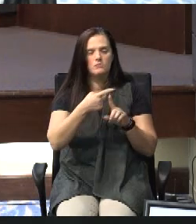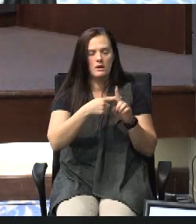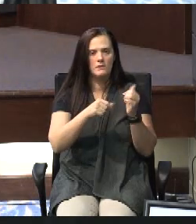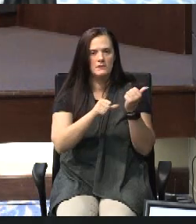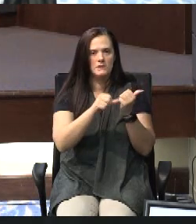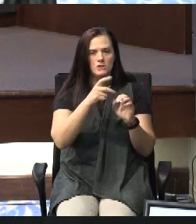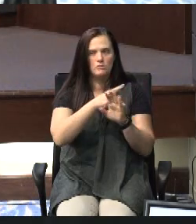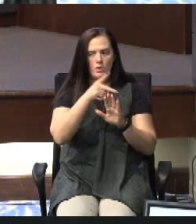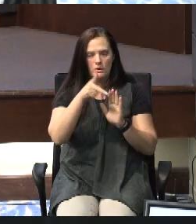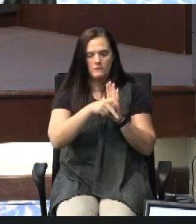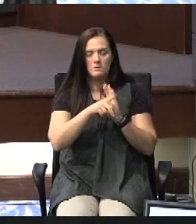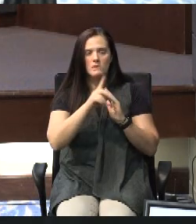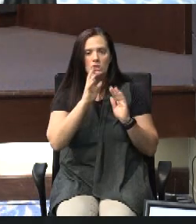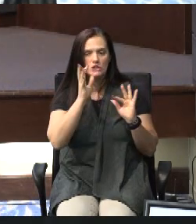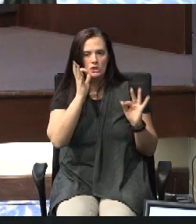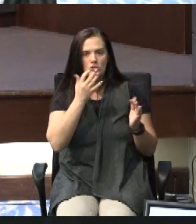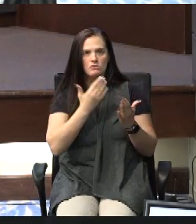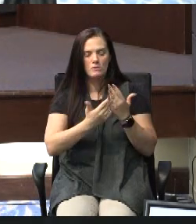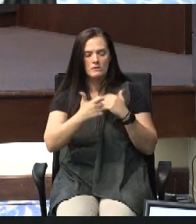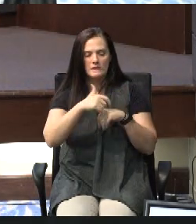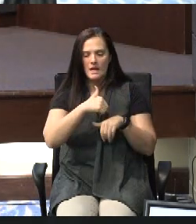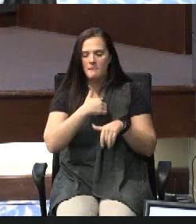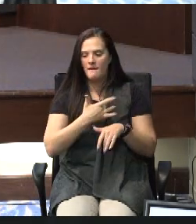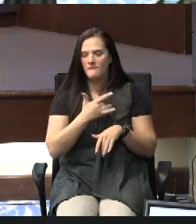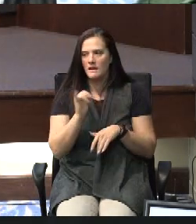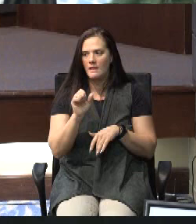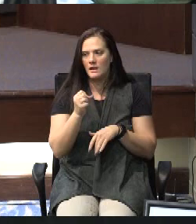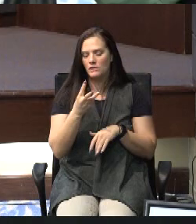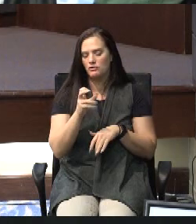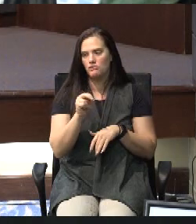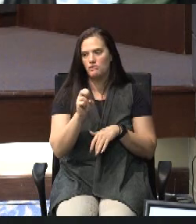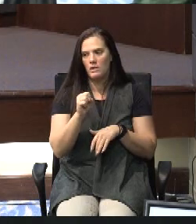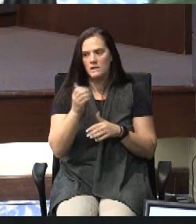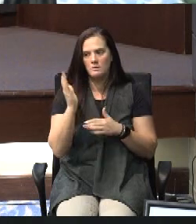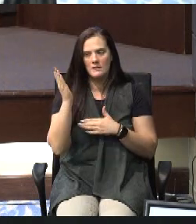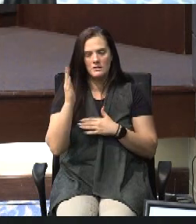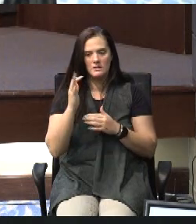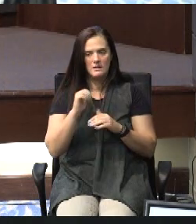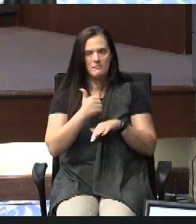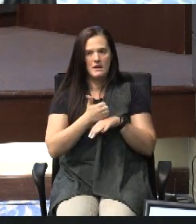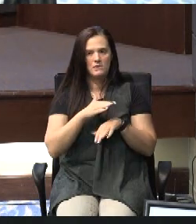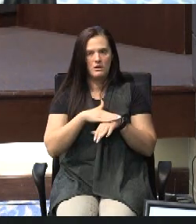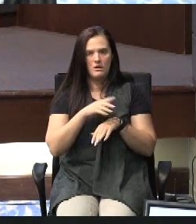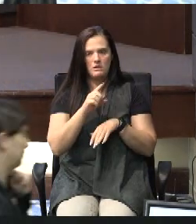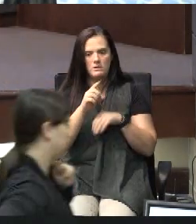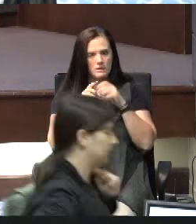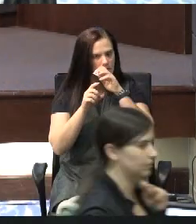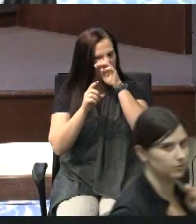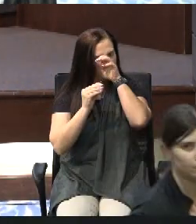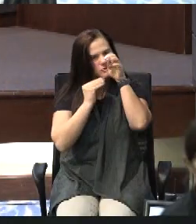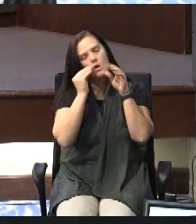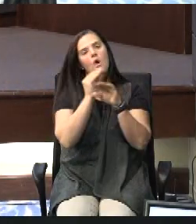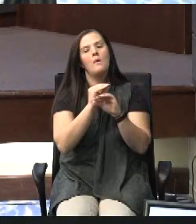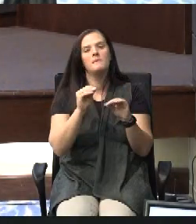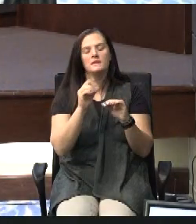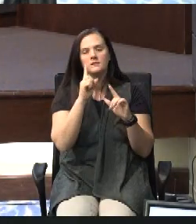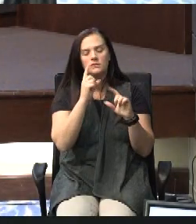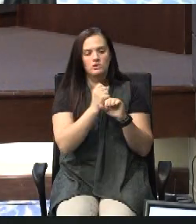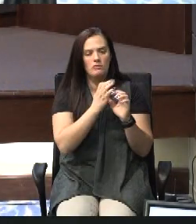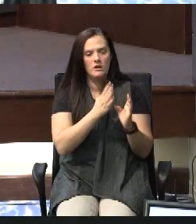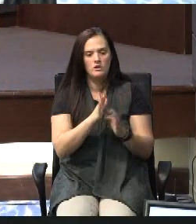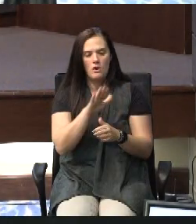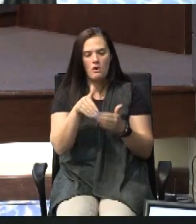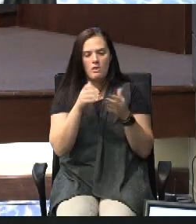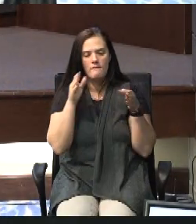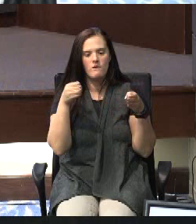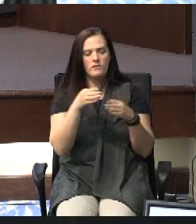This certainly is well-timed, I feel like, Sean's presentation based on the draft homelessness strategy, as well as all the